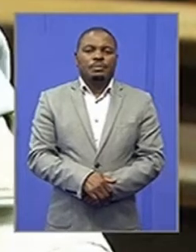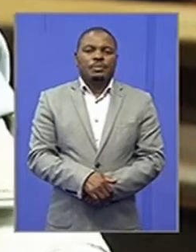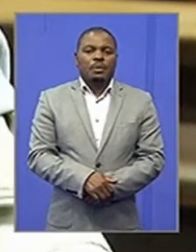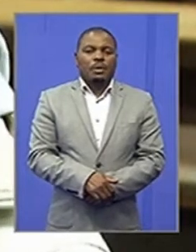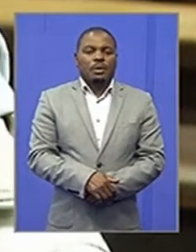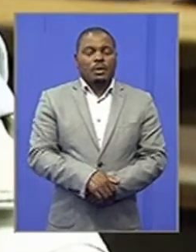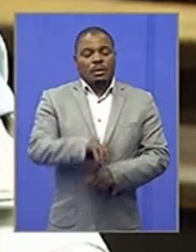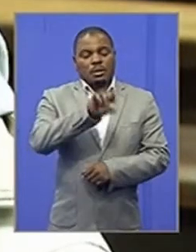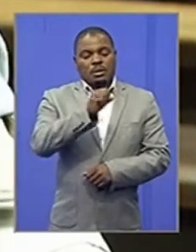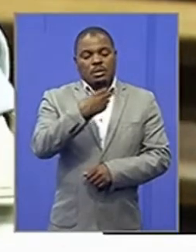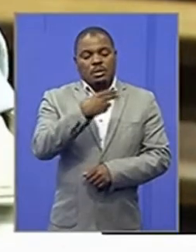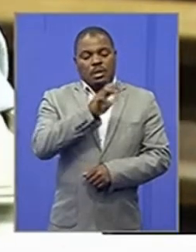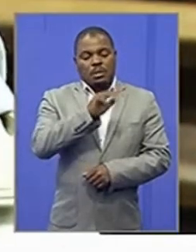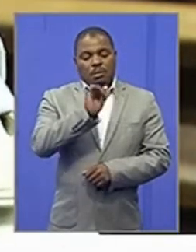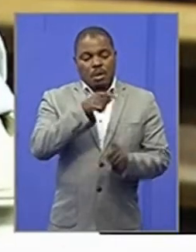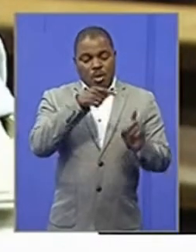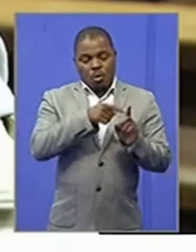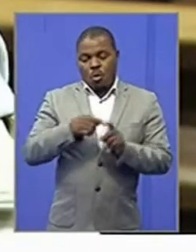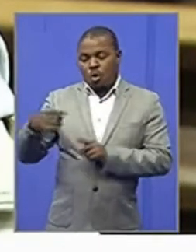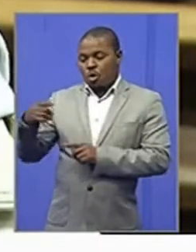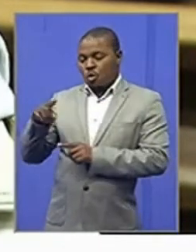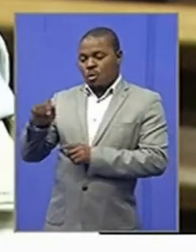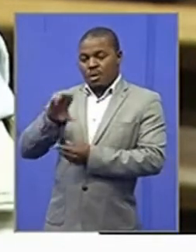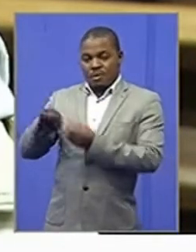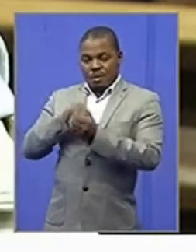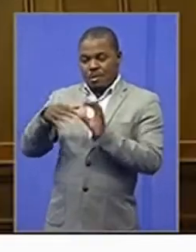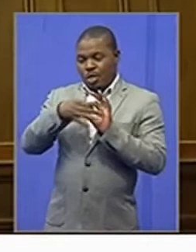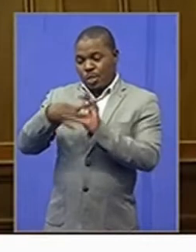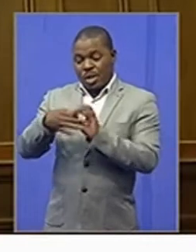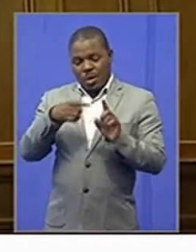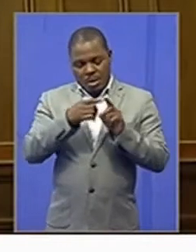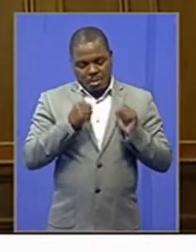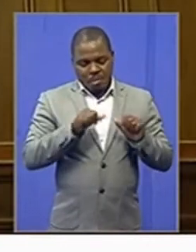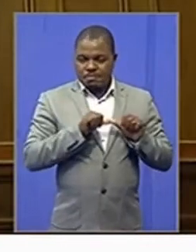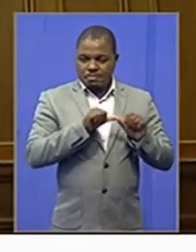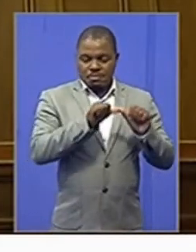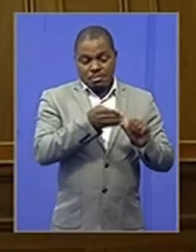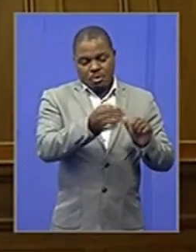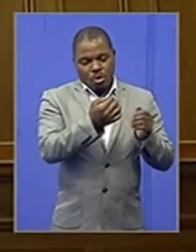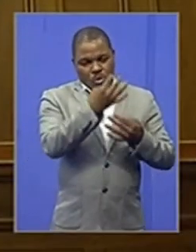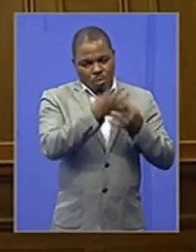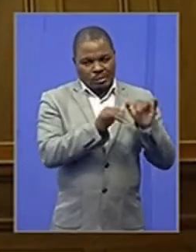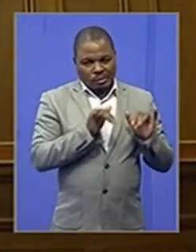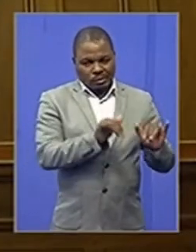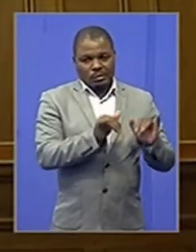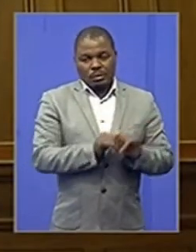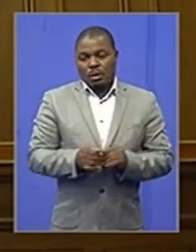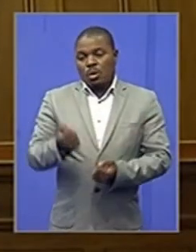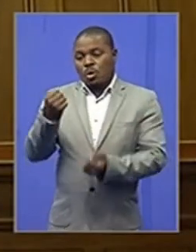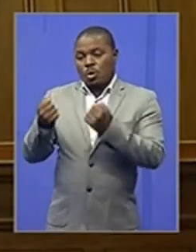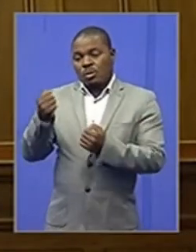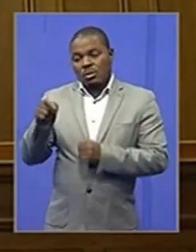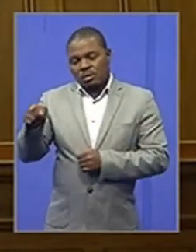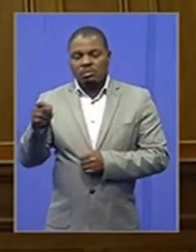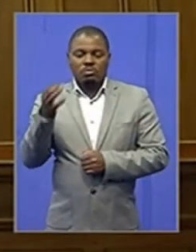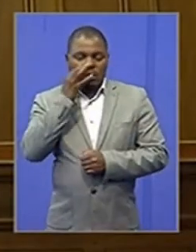Iqbal Sharma yo a tsalanang le lelapa la ga Gupta ga jaana o tlile go tswelela go nna kwa kgolegelong. Kgotlatshekelo kgolo e buseditse morago ka tlholo